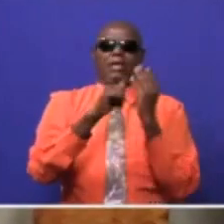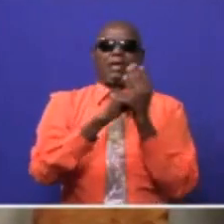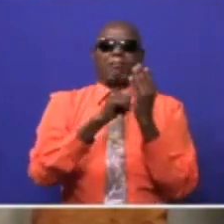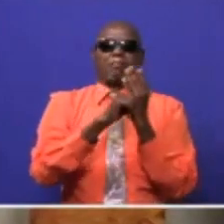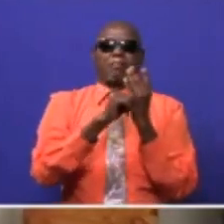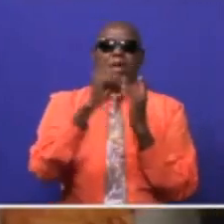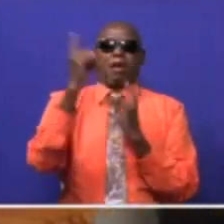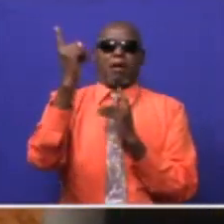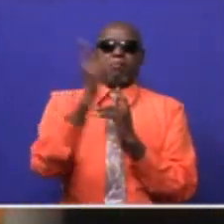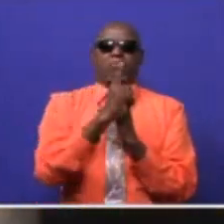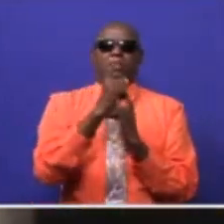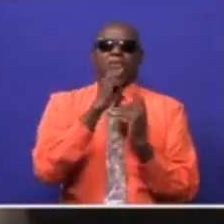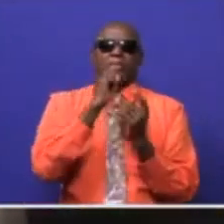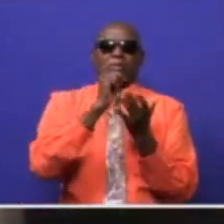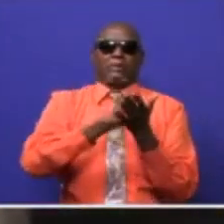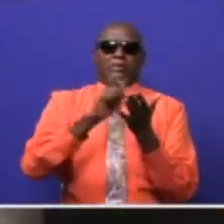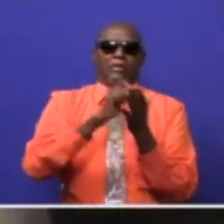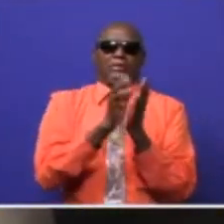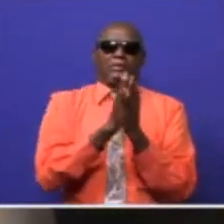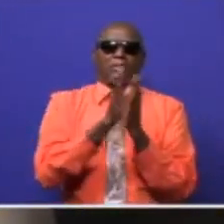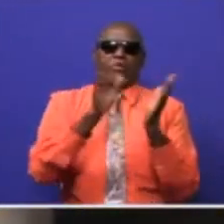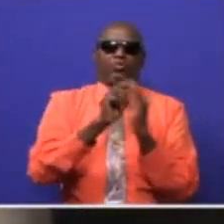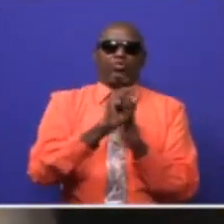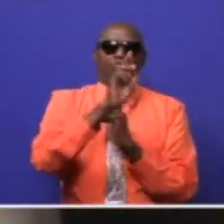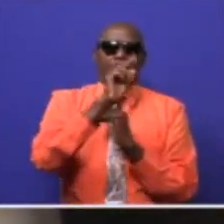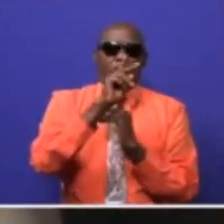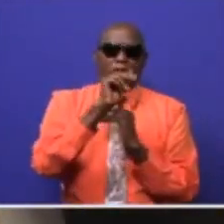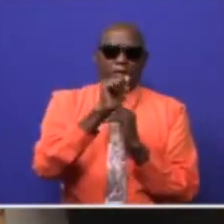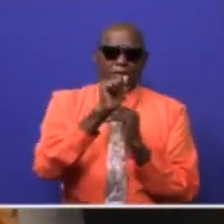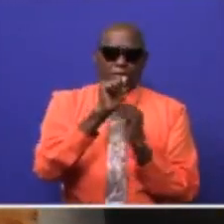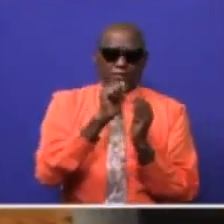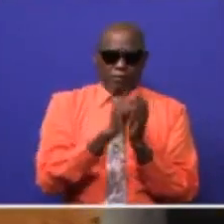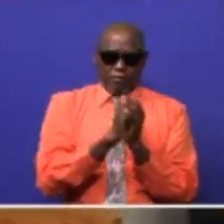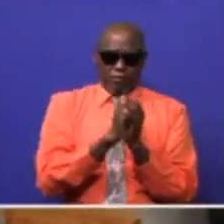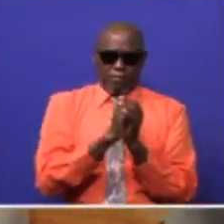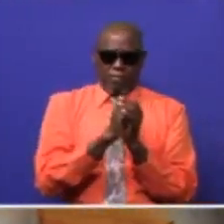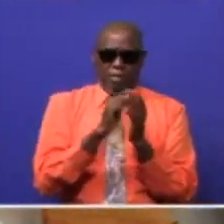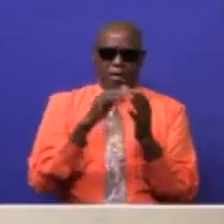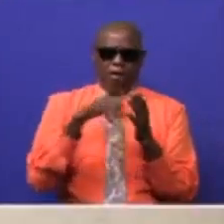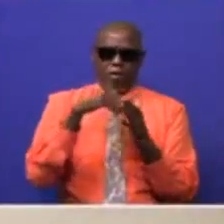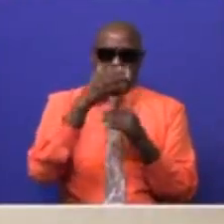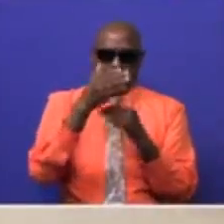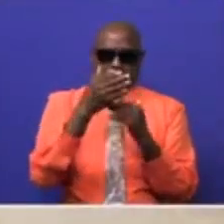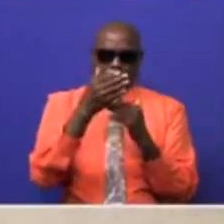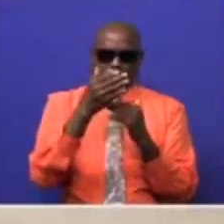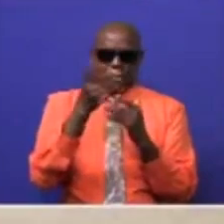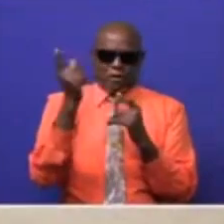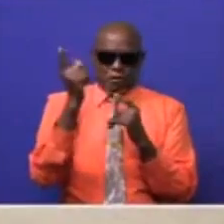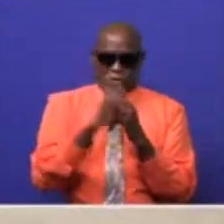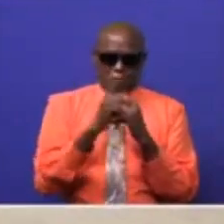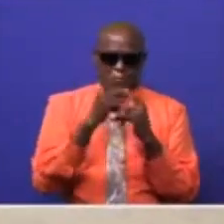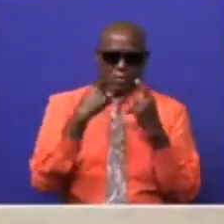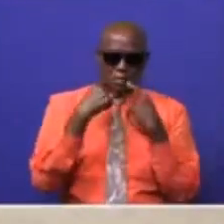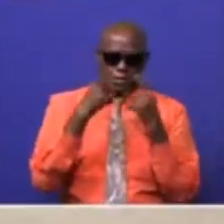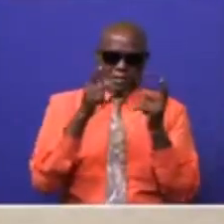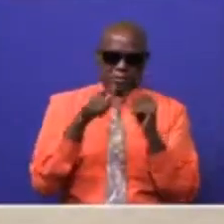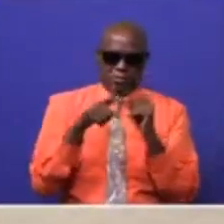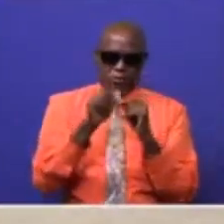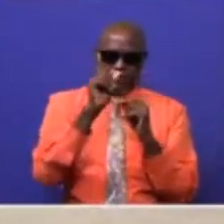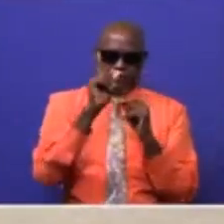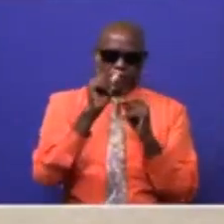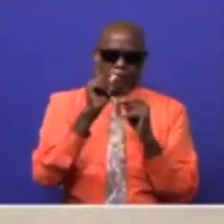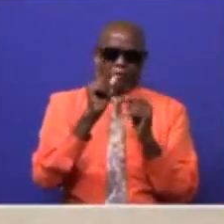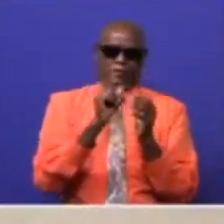chama cha UDA. Just a day after Joe Khalende declared himself the UDA party secretary general, Cleophas